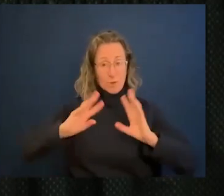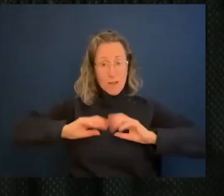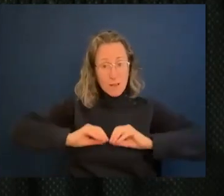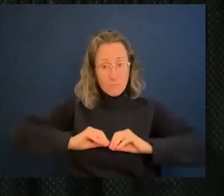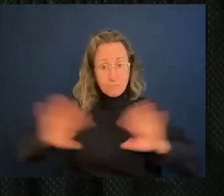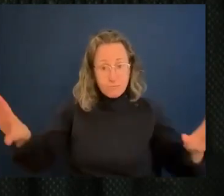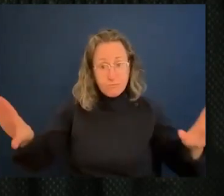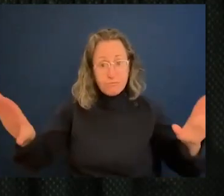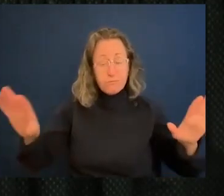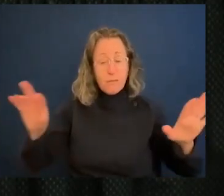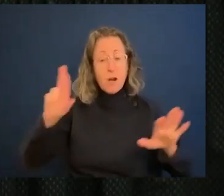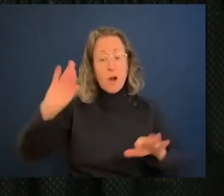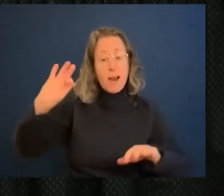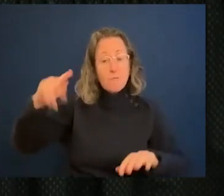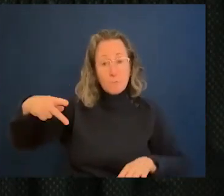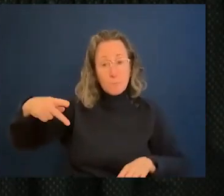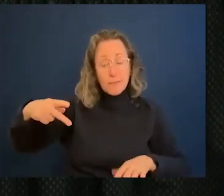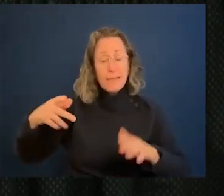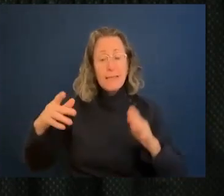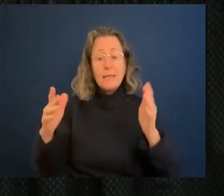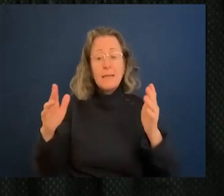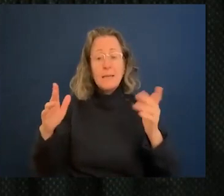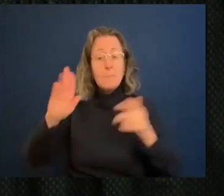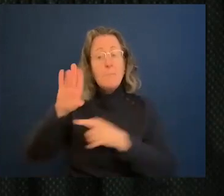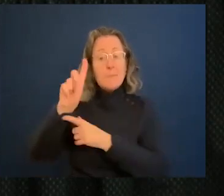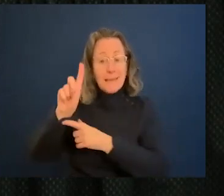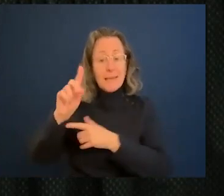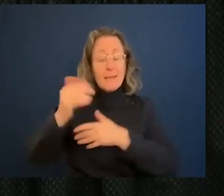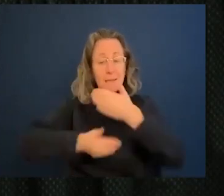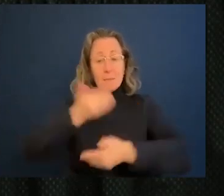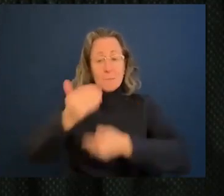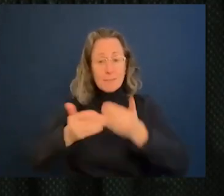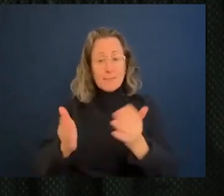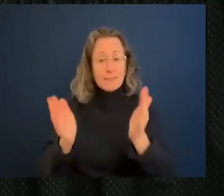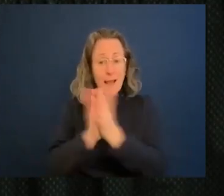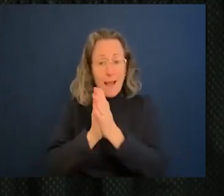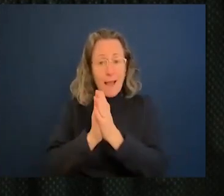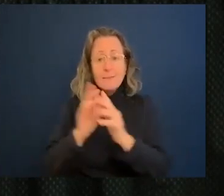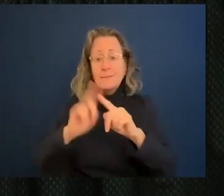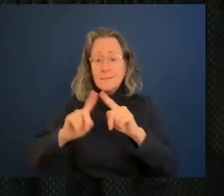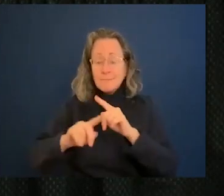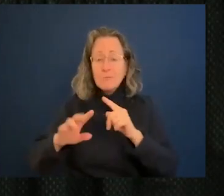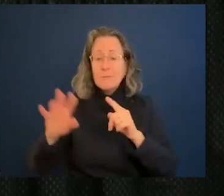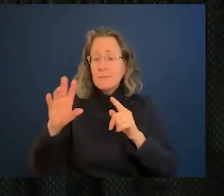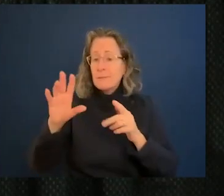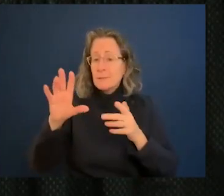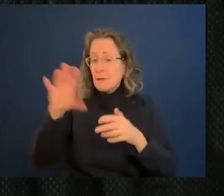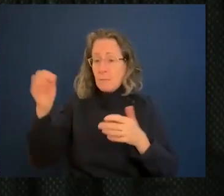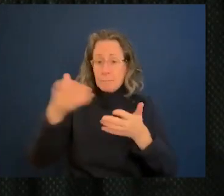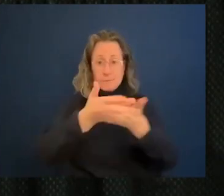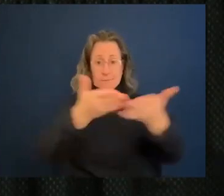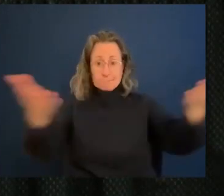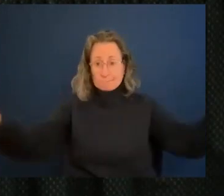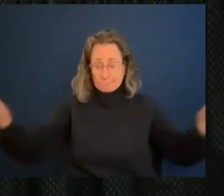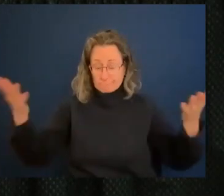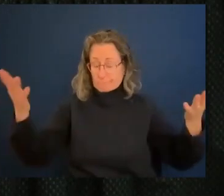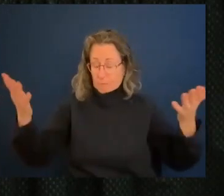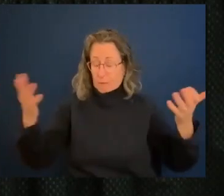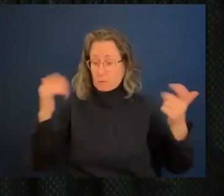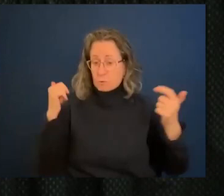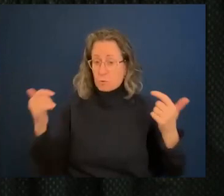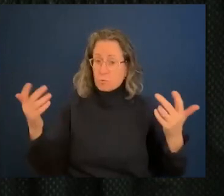us a proposal we'll show their qualifications for providing such a service and they'll how would we solicit them